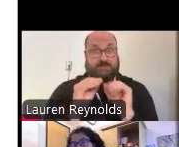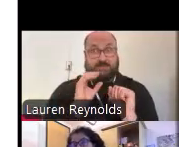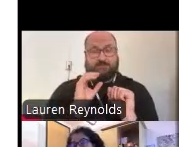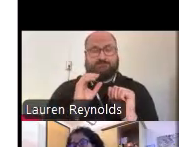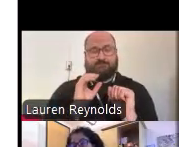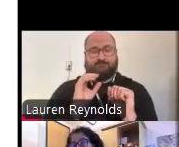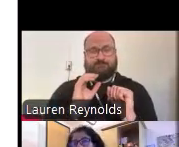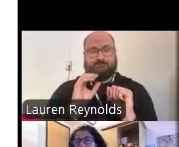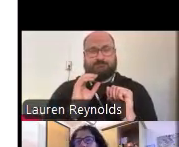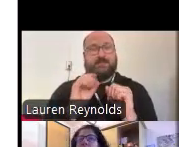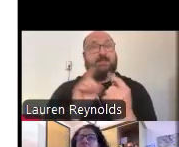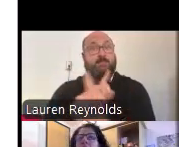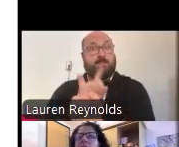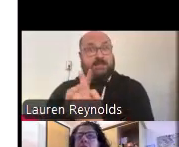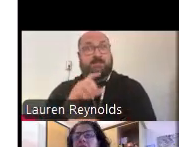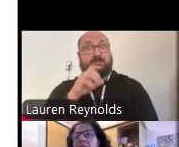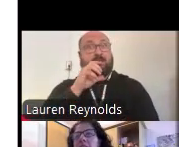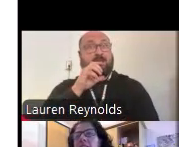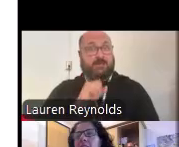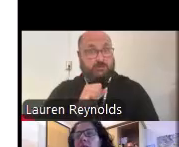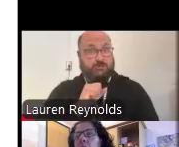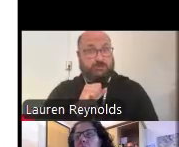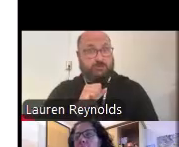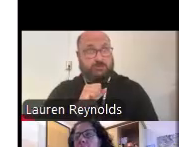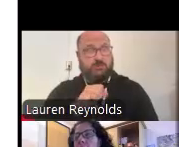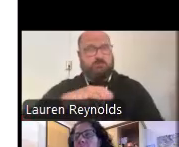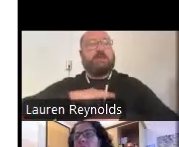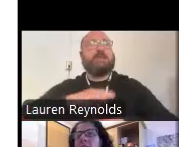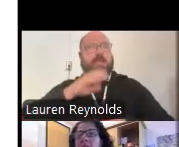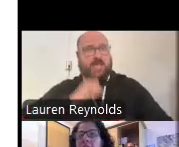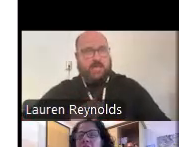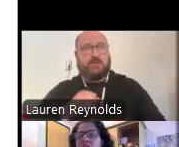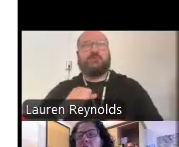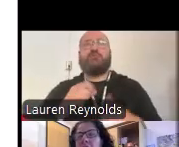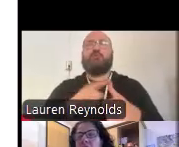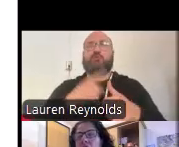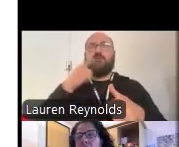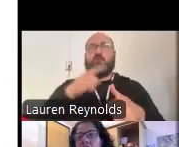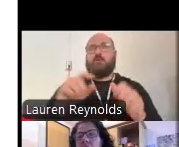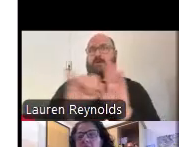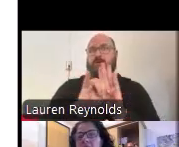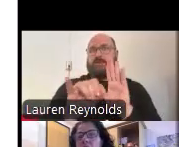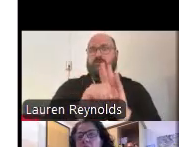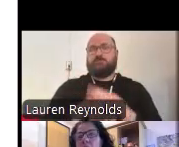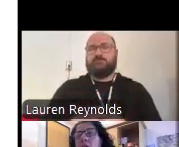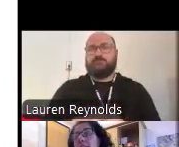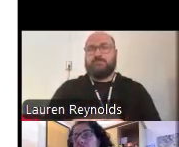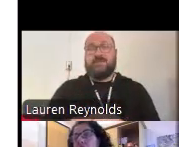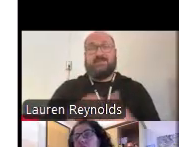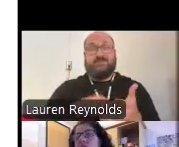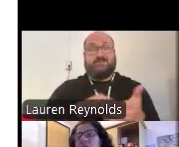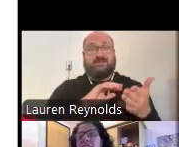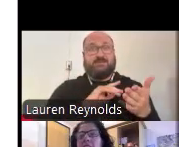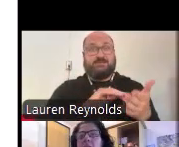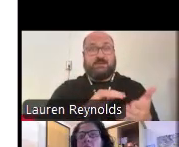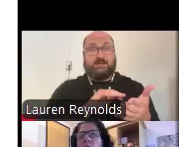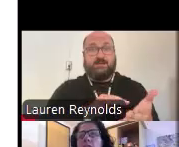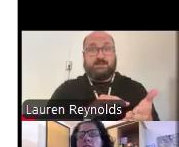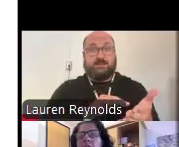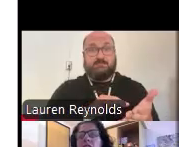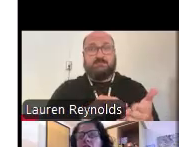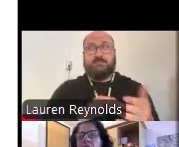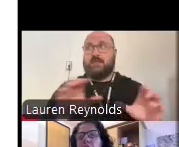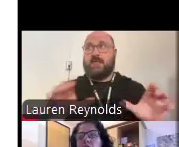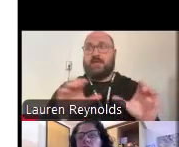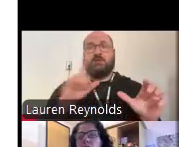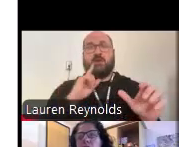first identification, this is each study year in Utah, or actually this is across the ADDM